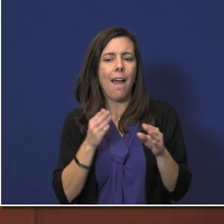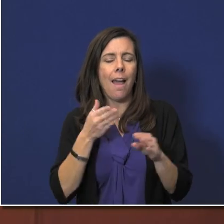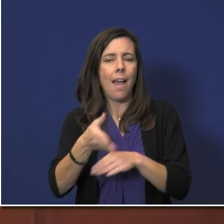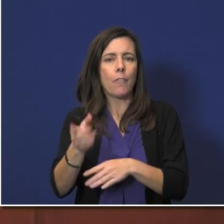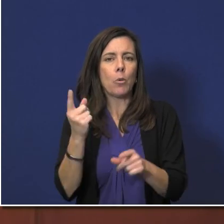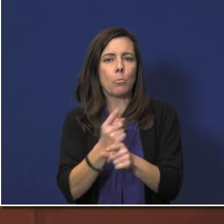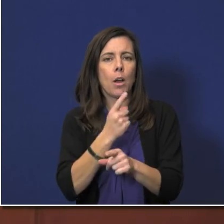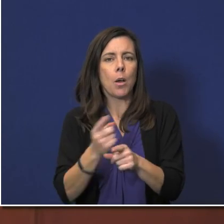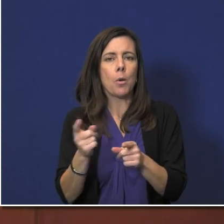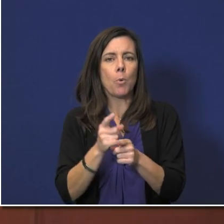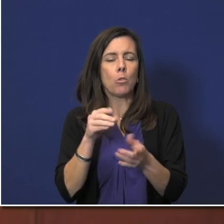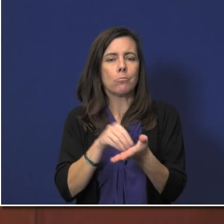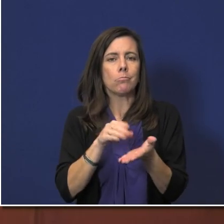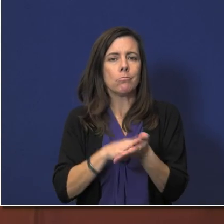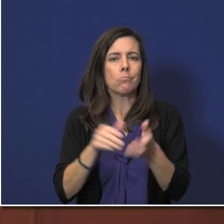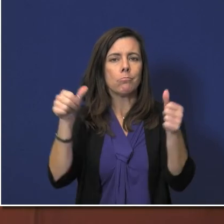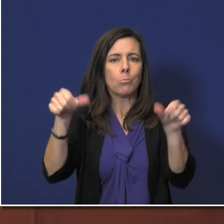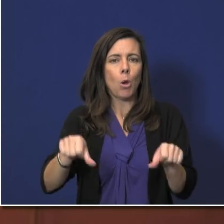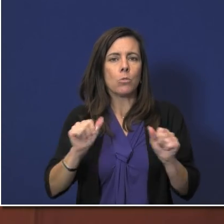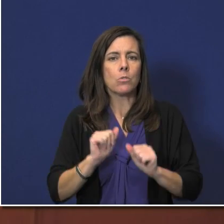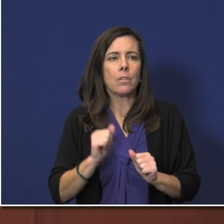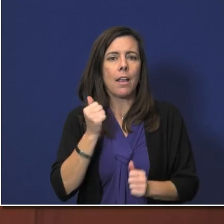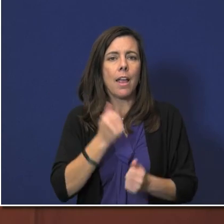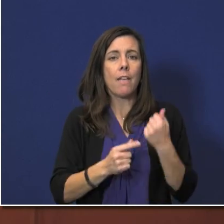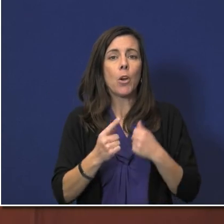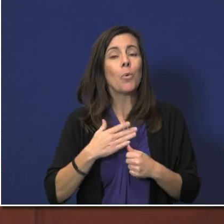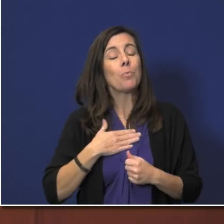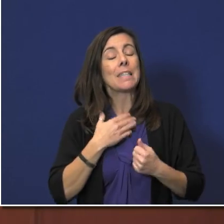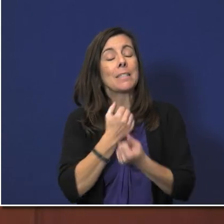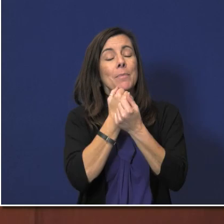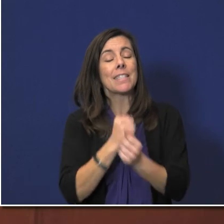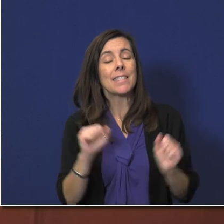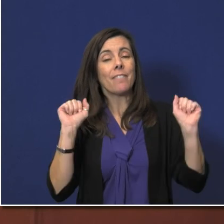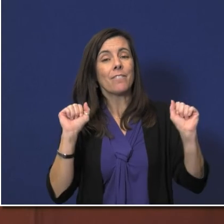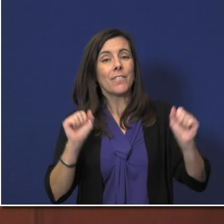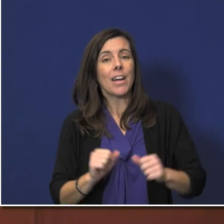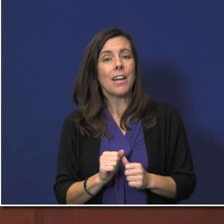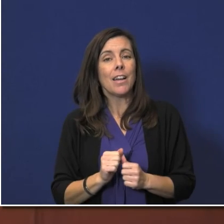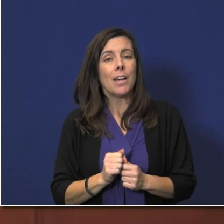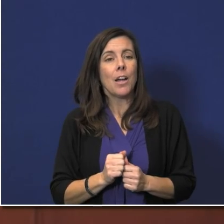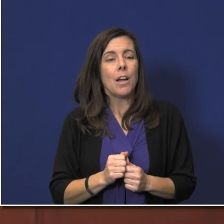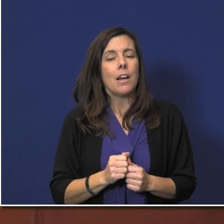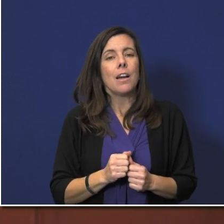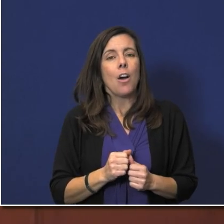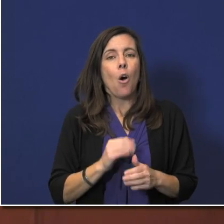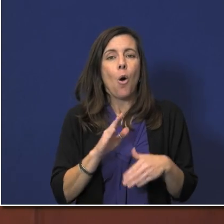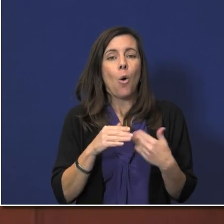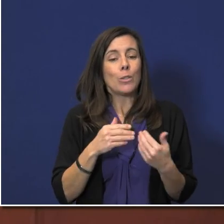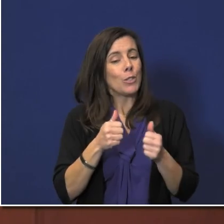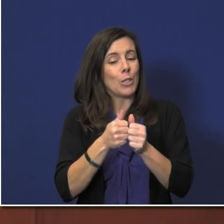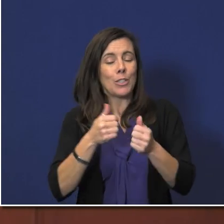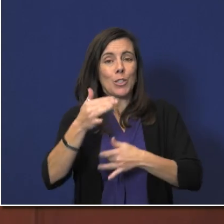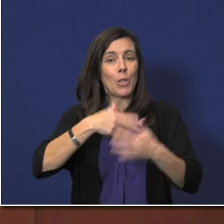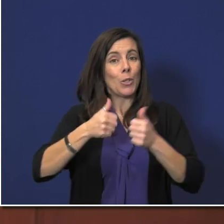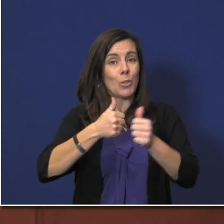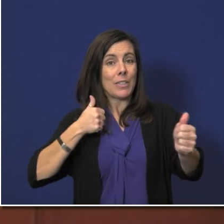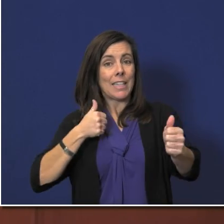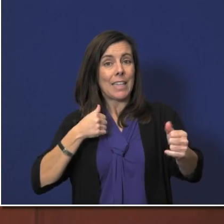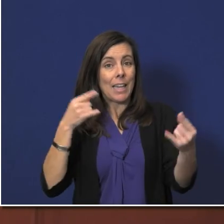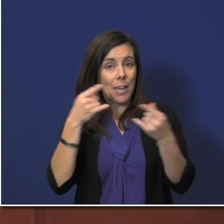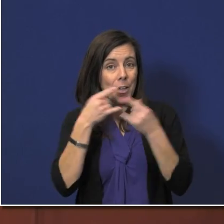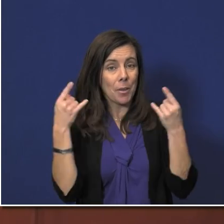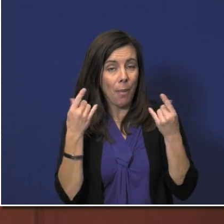been posted. Everyone, please be safe. Practice the old social distancing and keep your mask